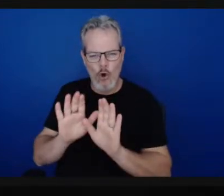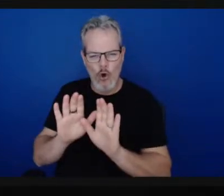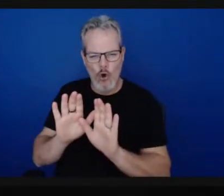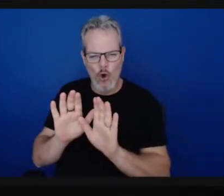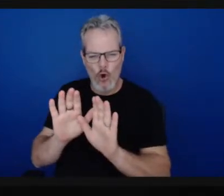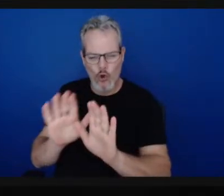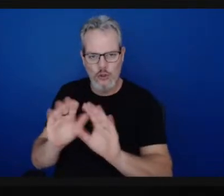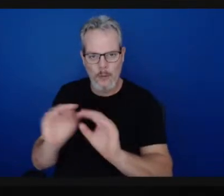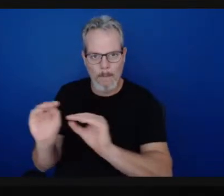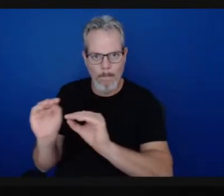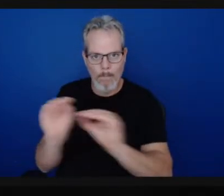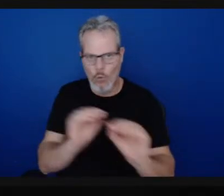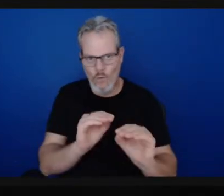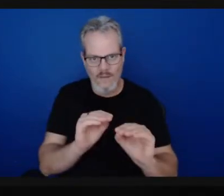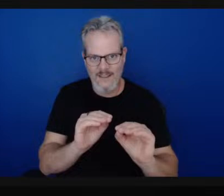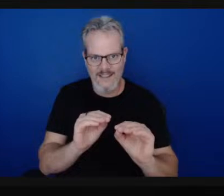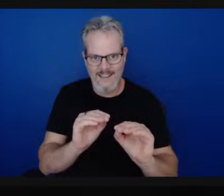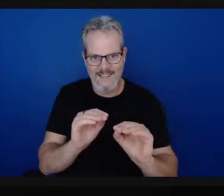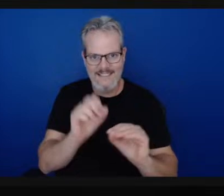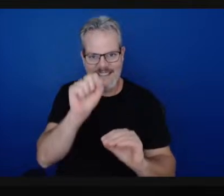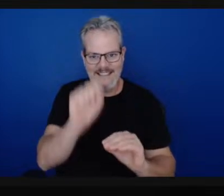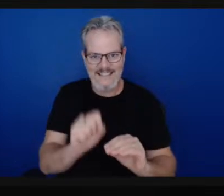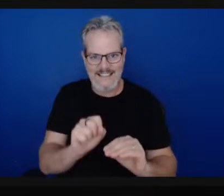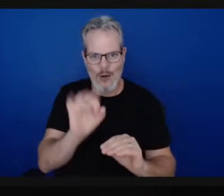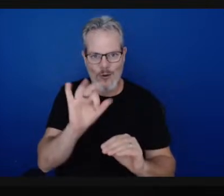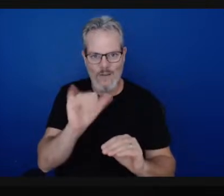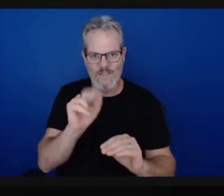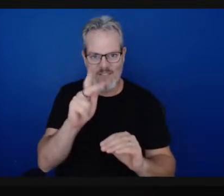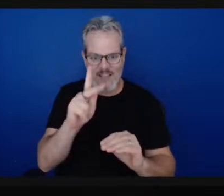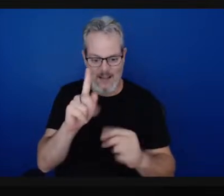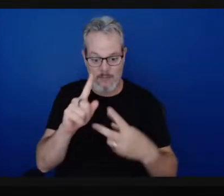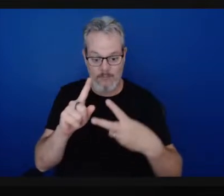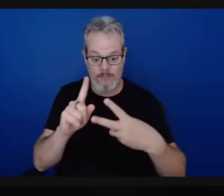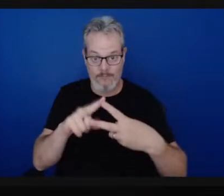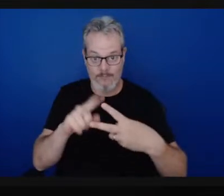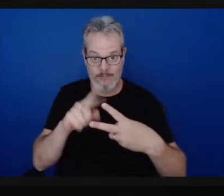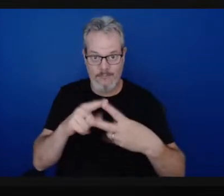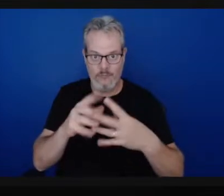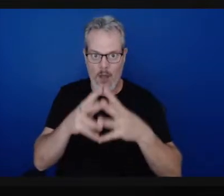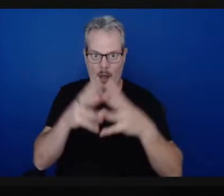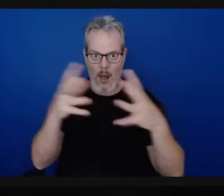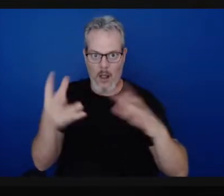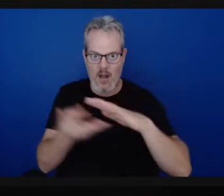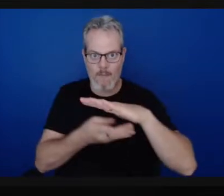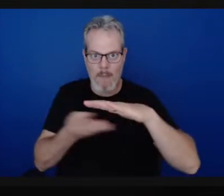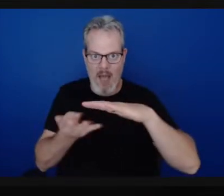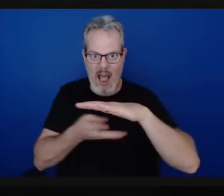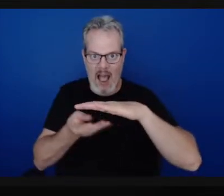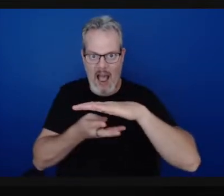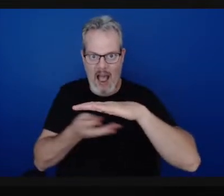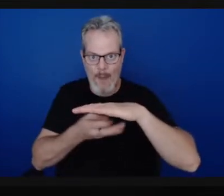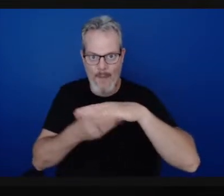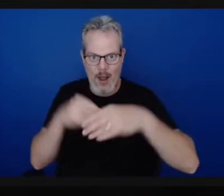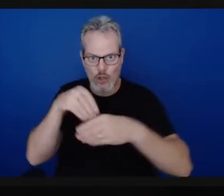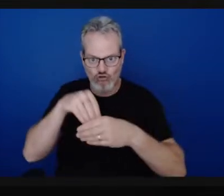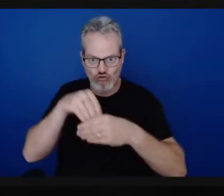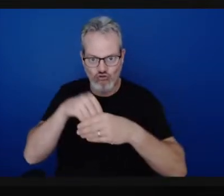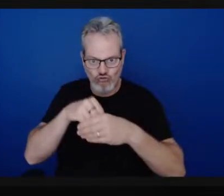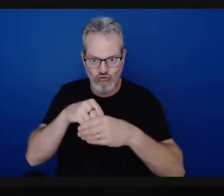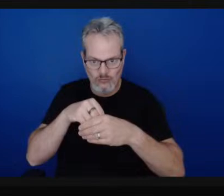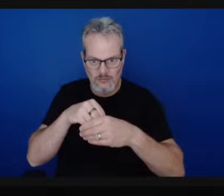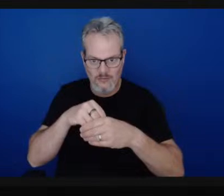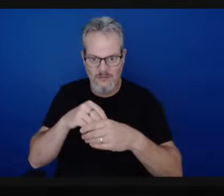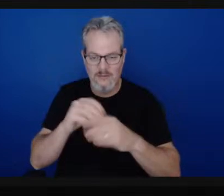south flank. So that says two things. One, a lot of magma filling up a lot of space in here, right? That it can